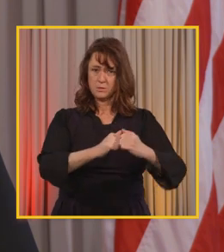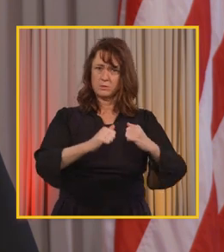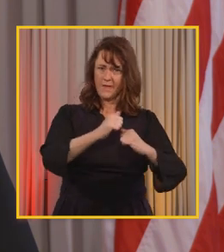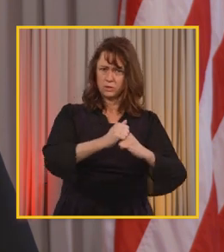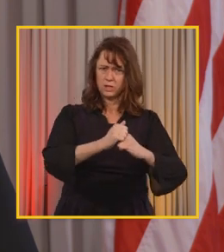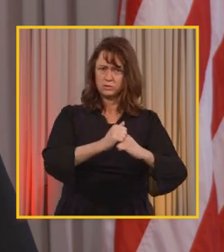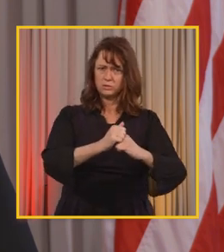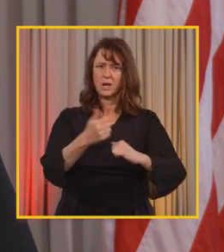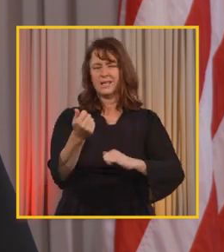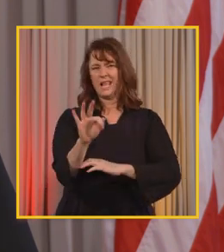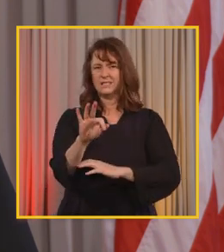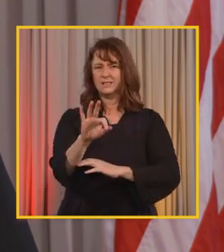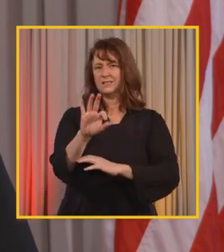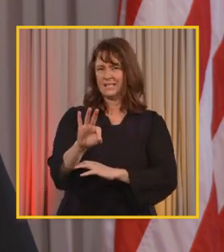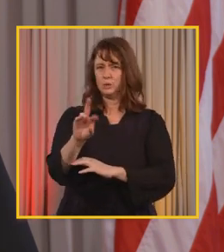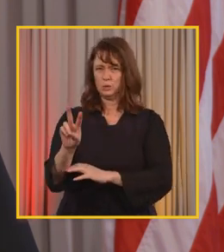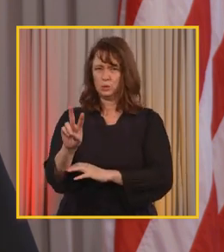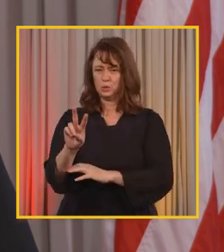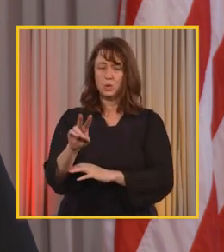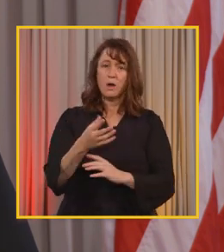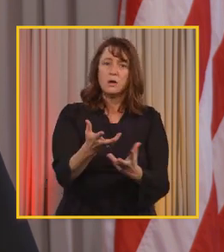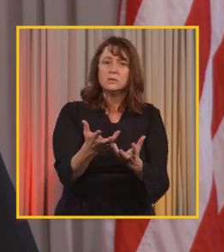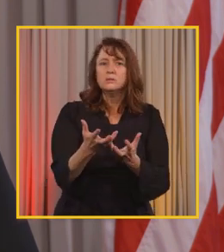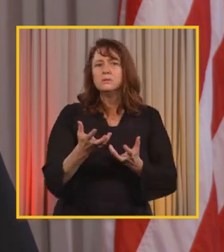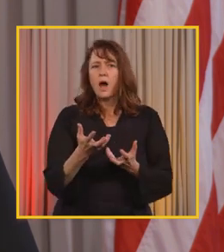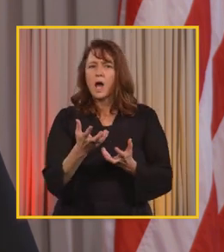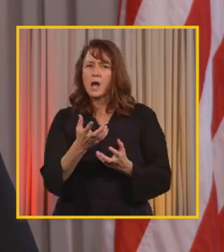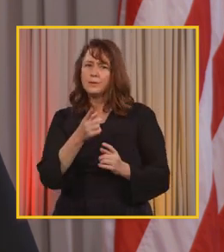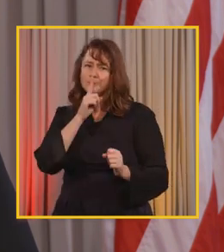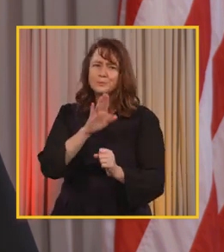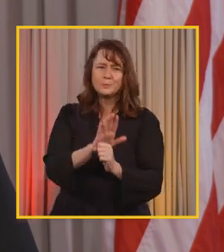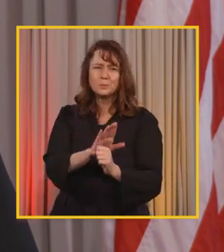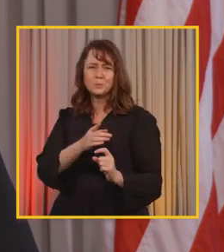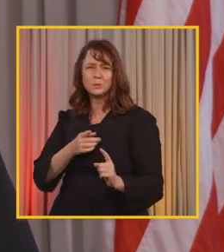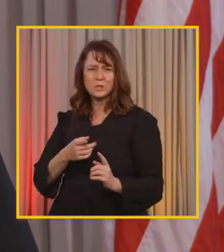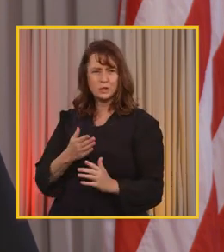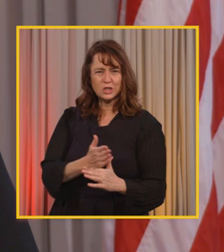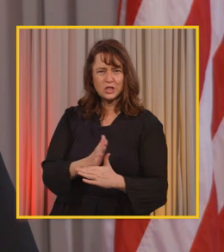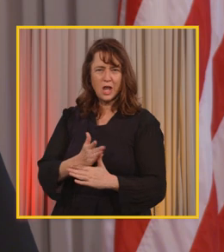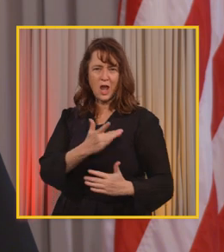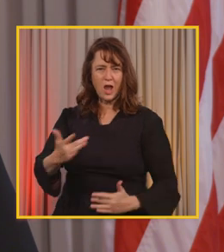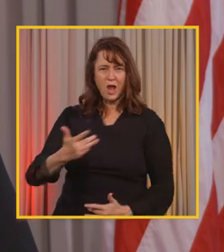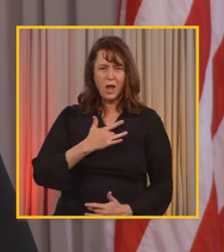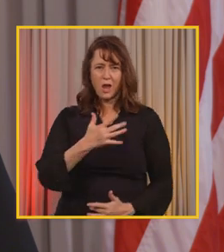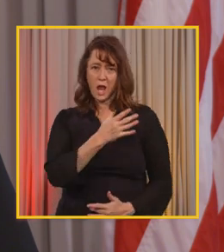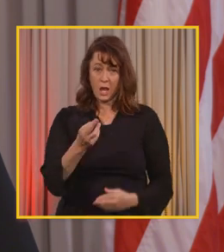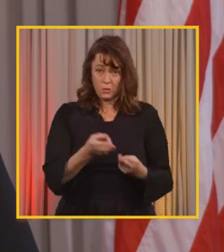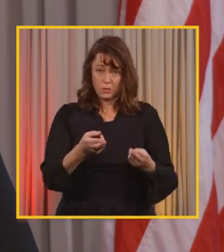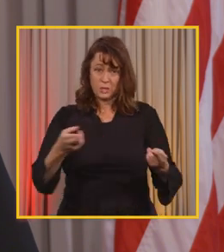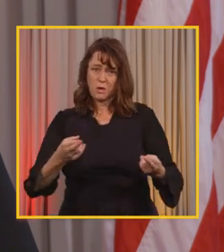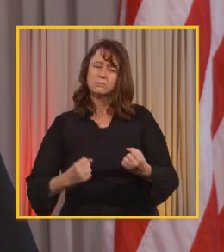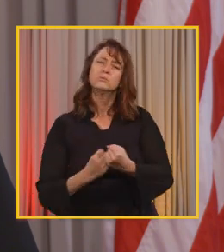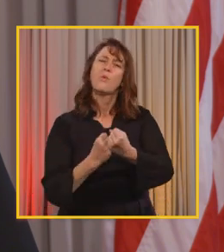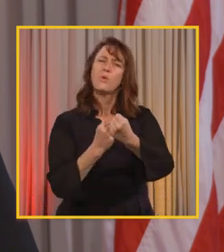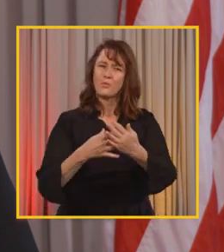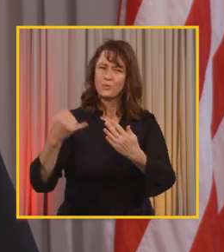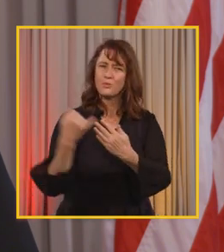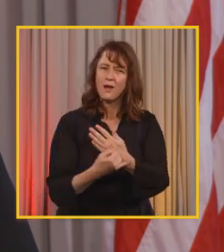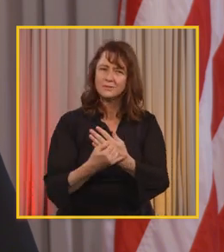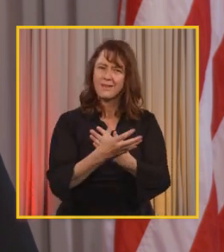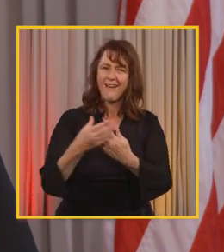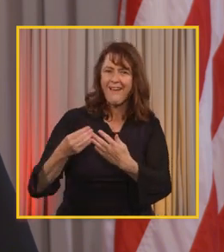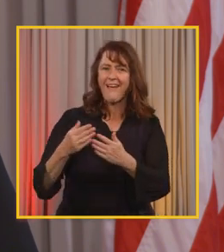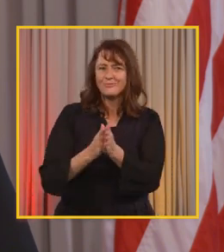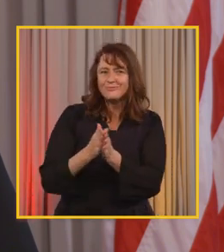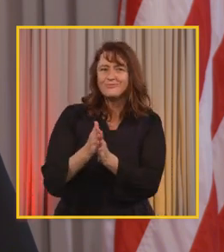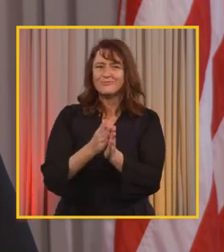to further their desire and commitment to share their hearts and resources to support projects and endeavors in the